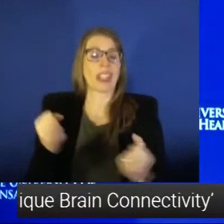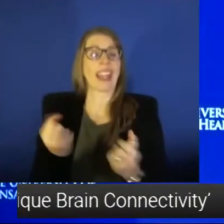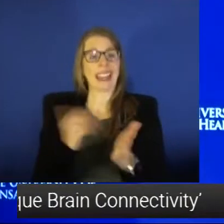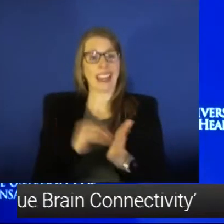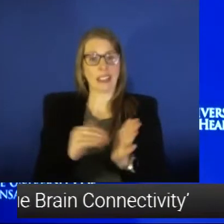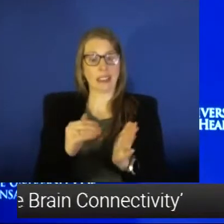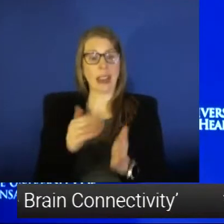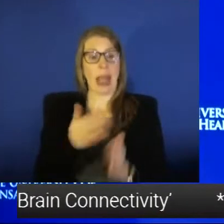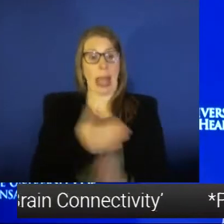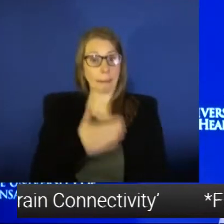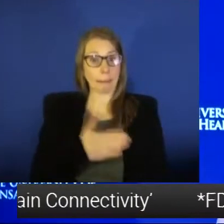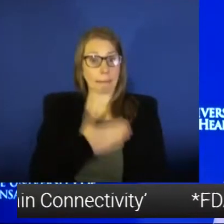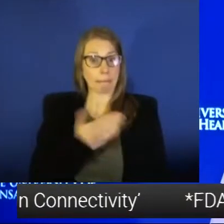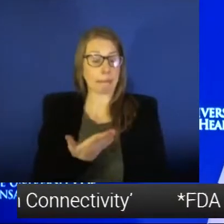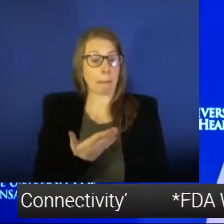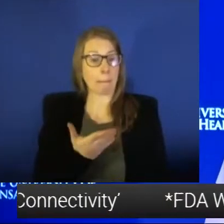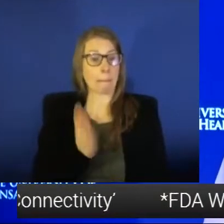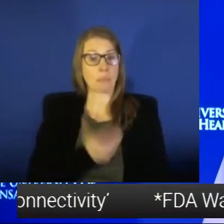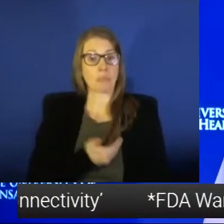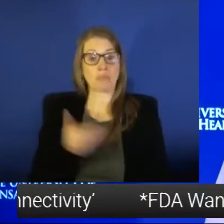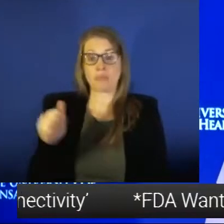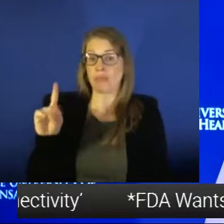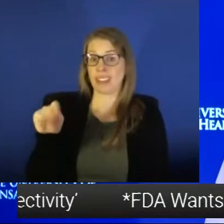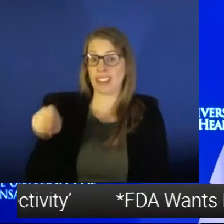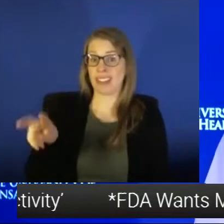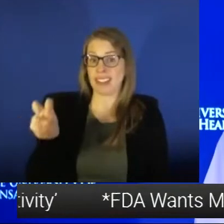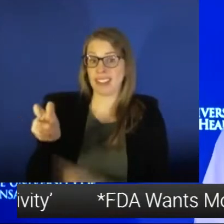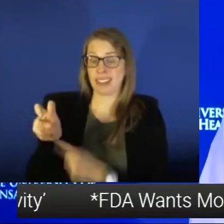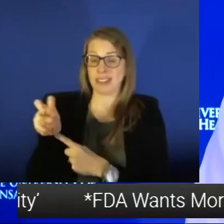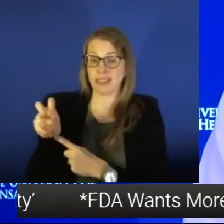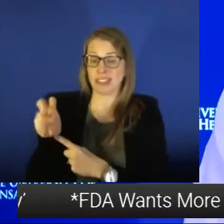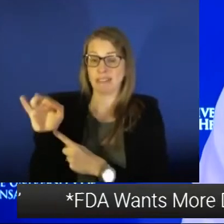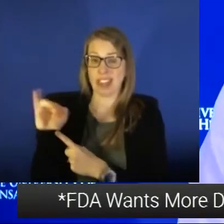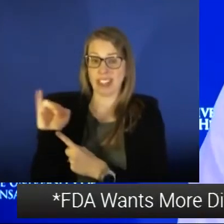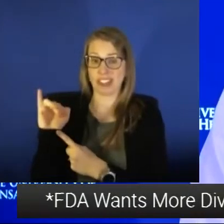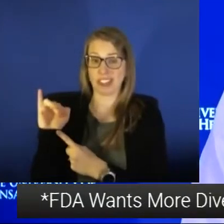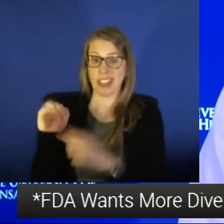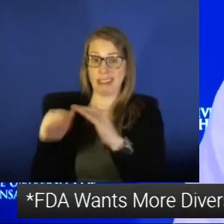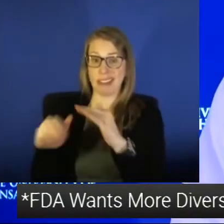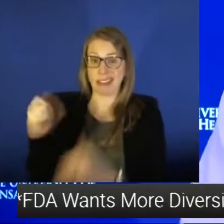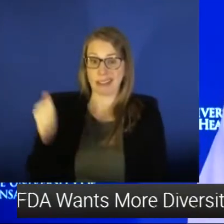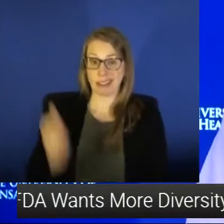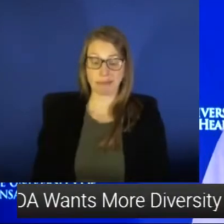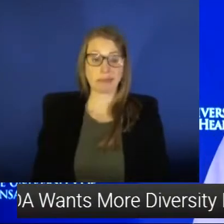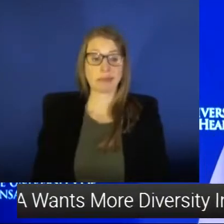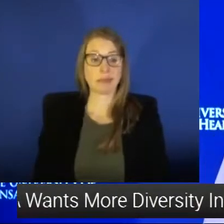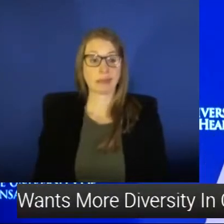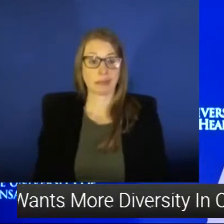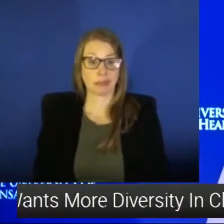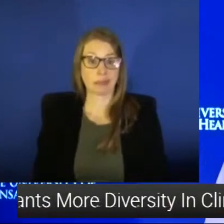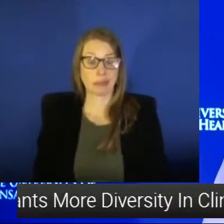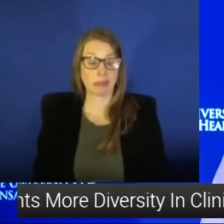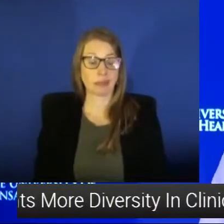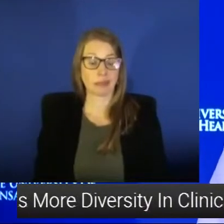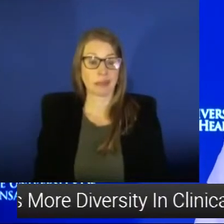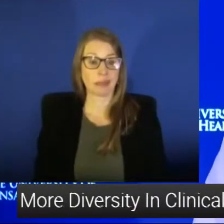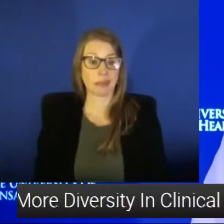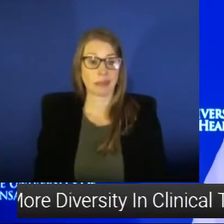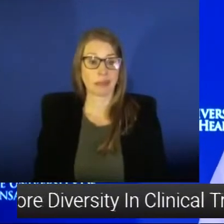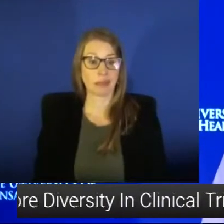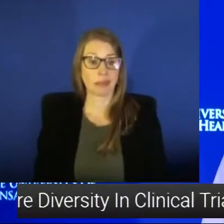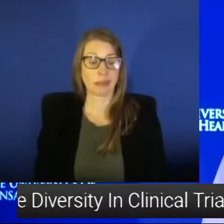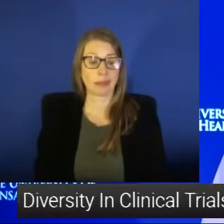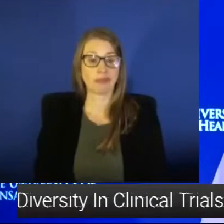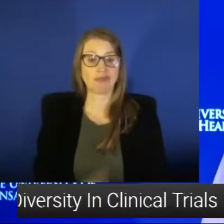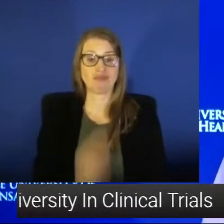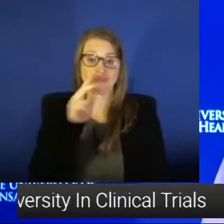that our active infections are in the single digits. Obviously, less is better. So we'll continue to watch the number of cases. Just as